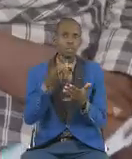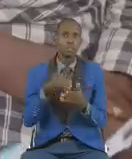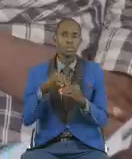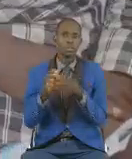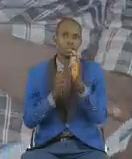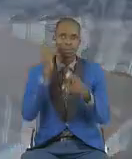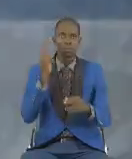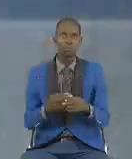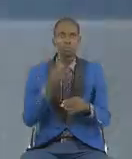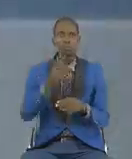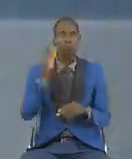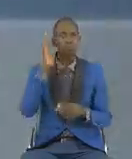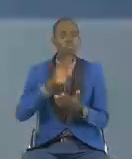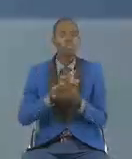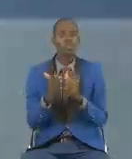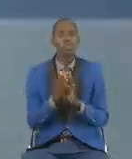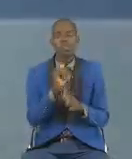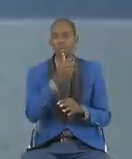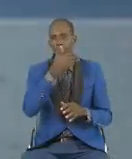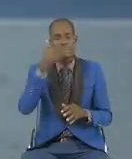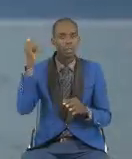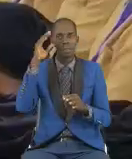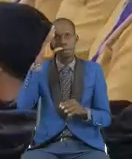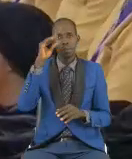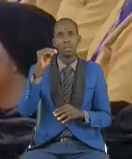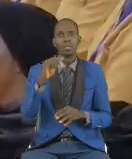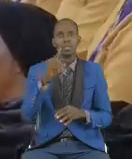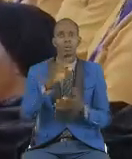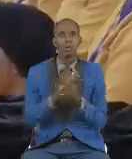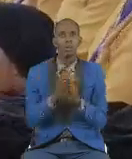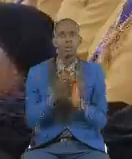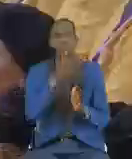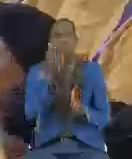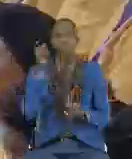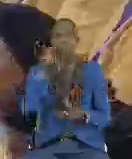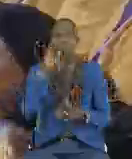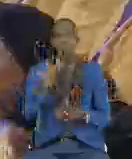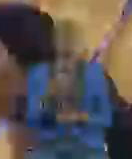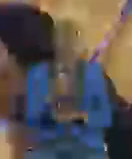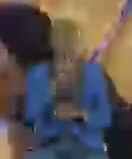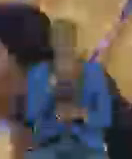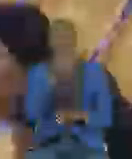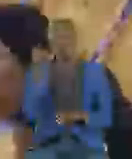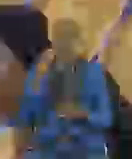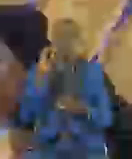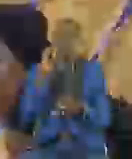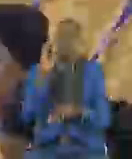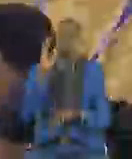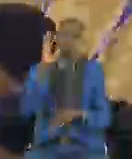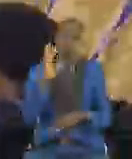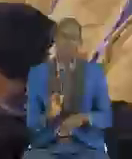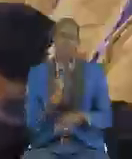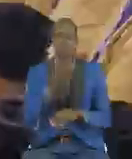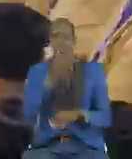You become a better man, a better woman, a better minister, a better preacher,